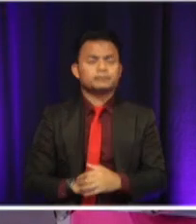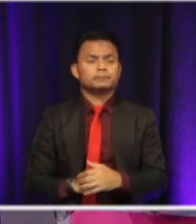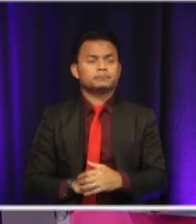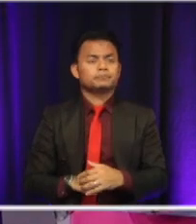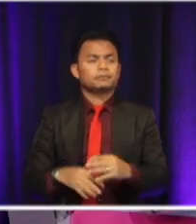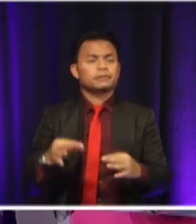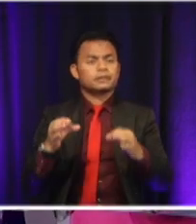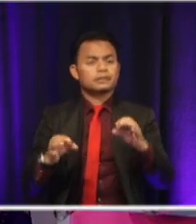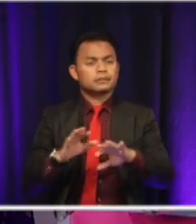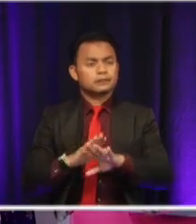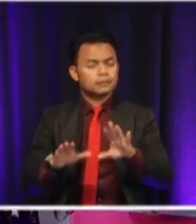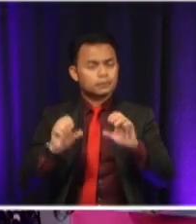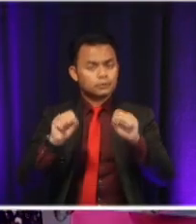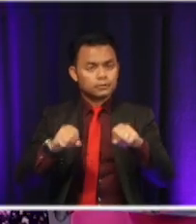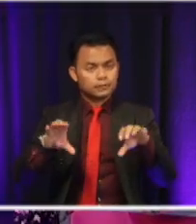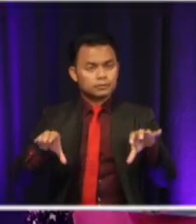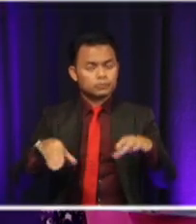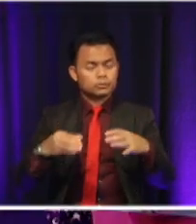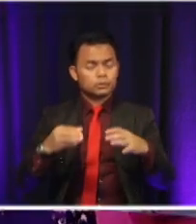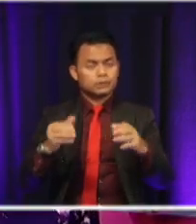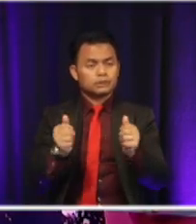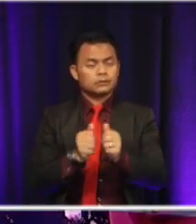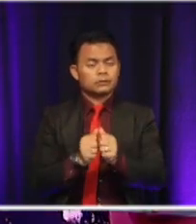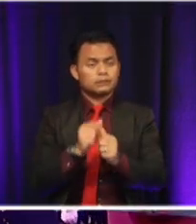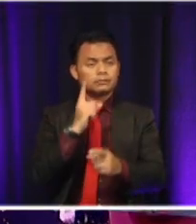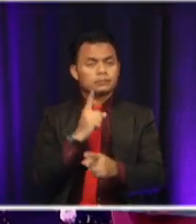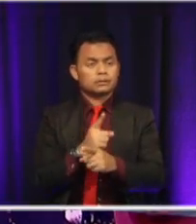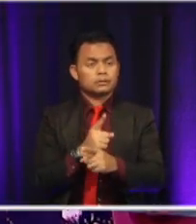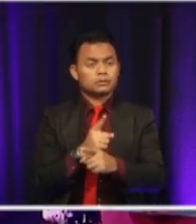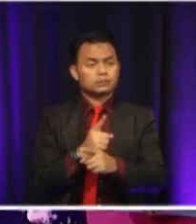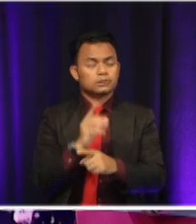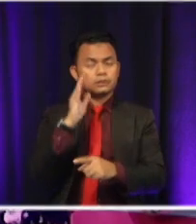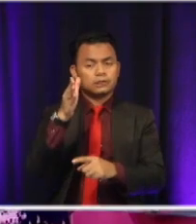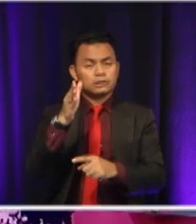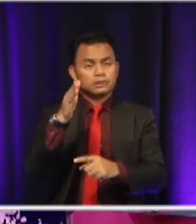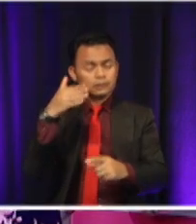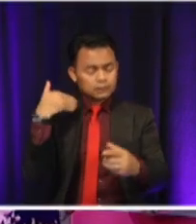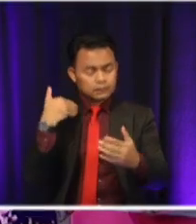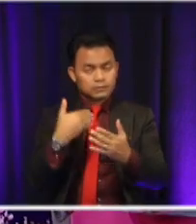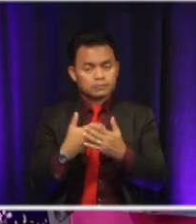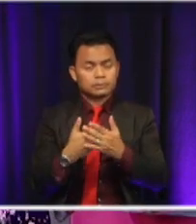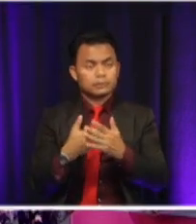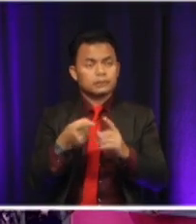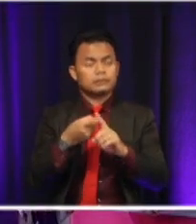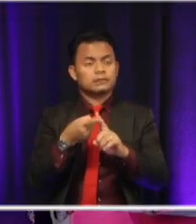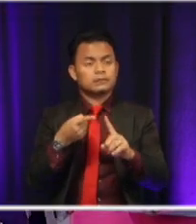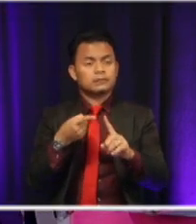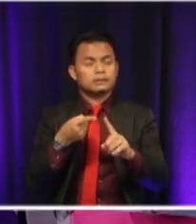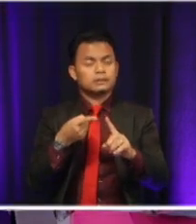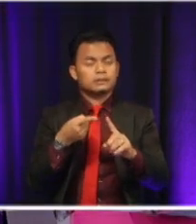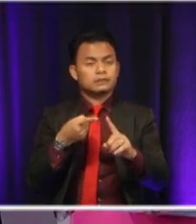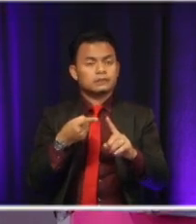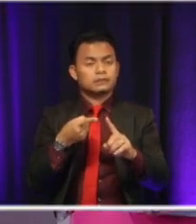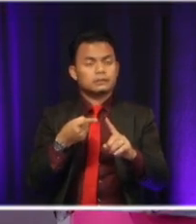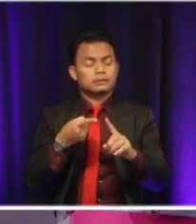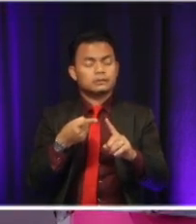very well if the bulk of your answer is actually going to come from somewhere else and not come from the